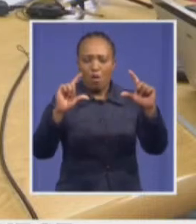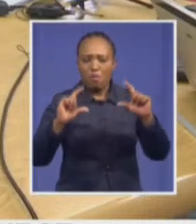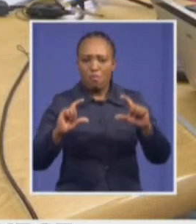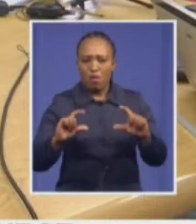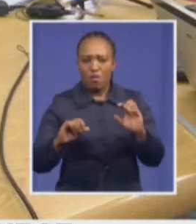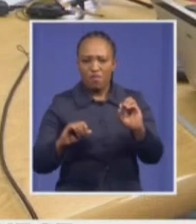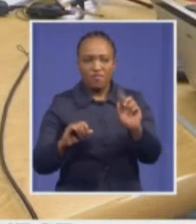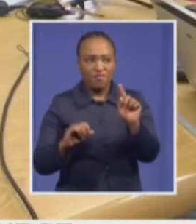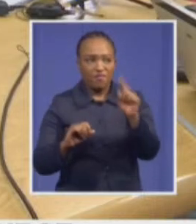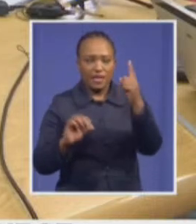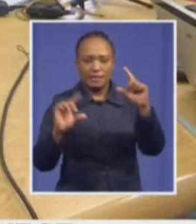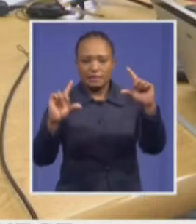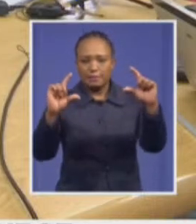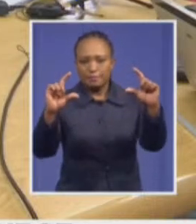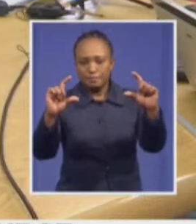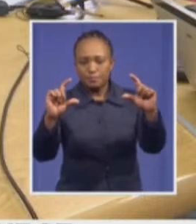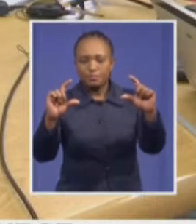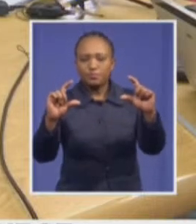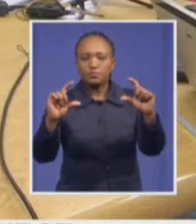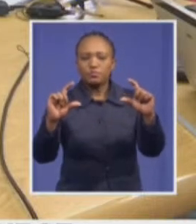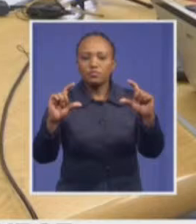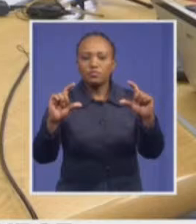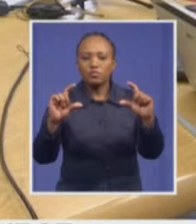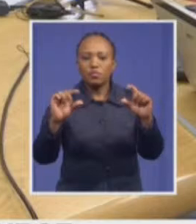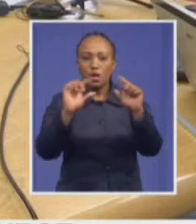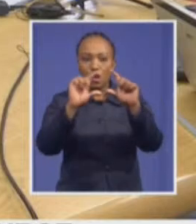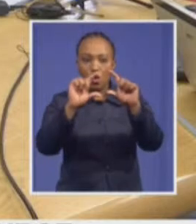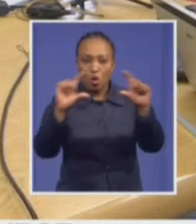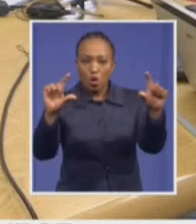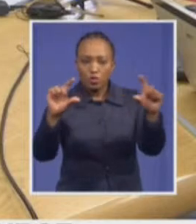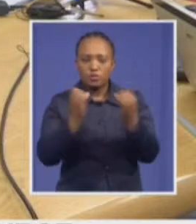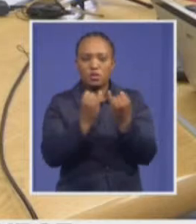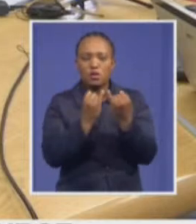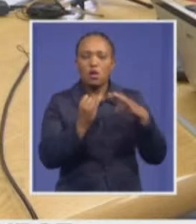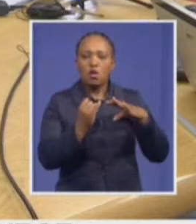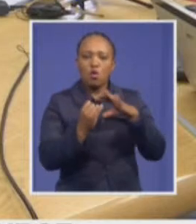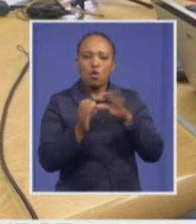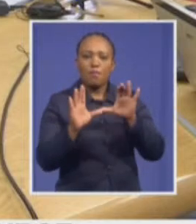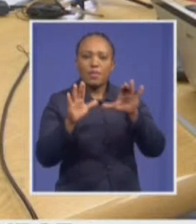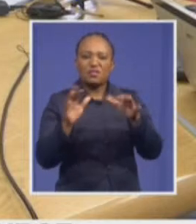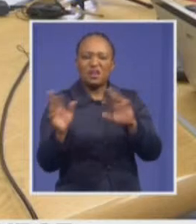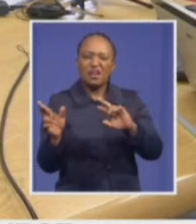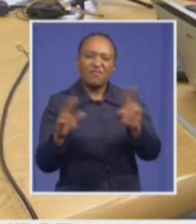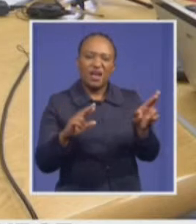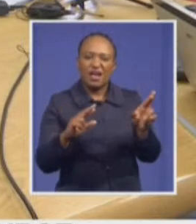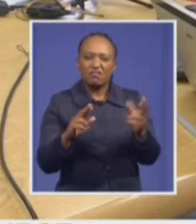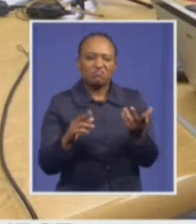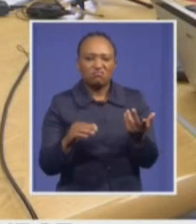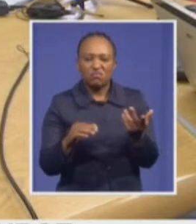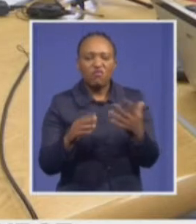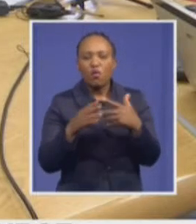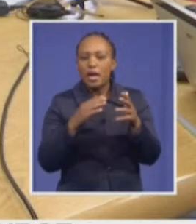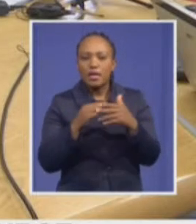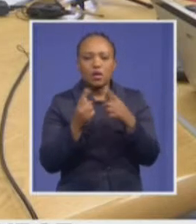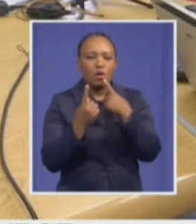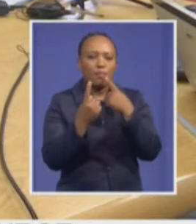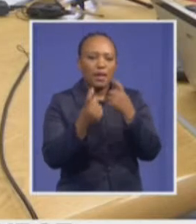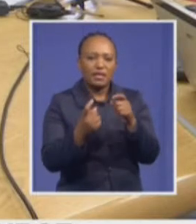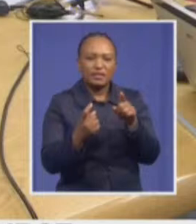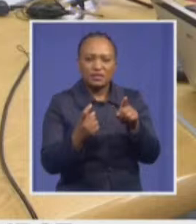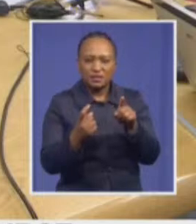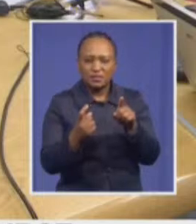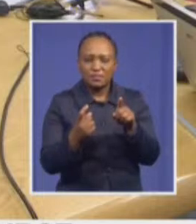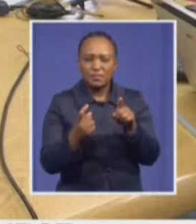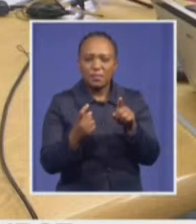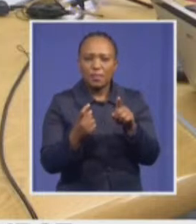crossed, so the Commission will not refer any part of the complaint to the competition tribunal.